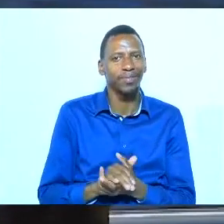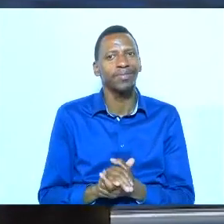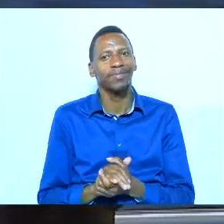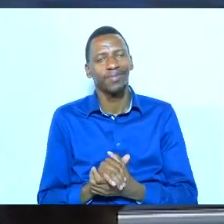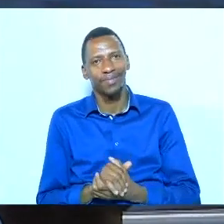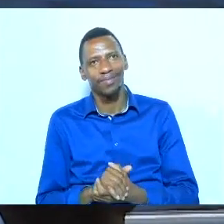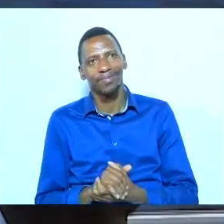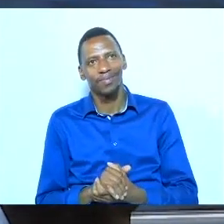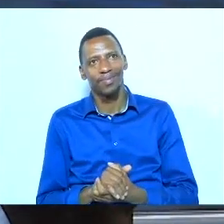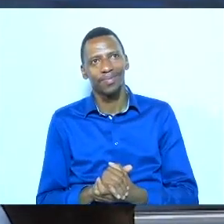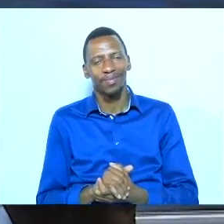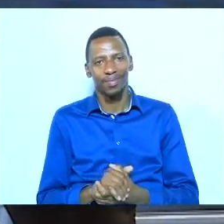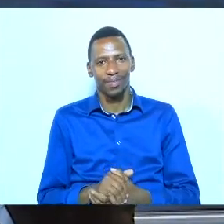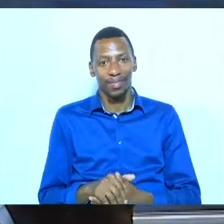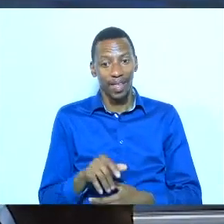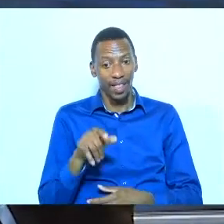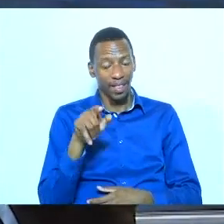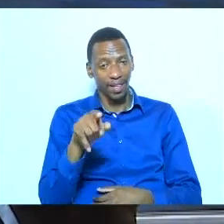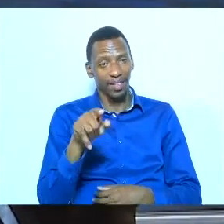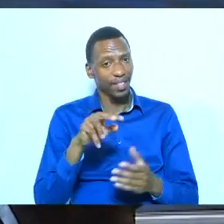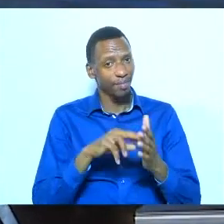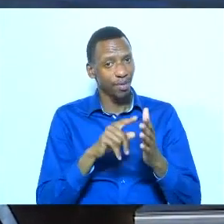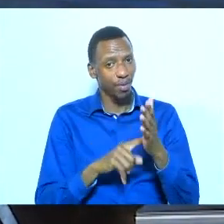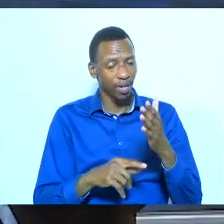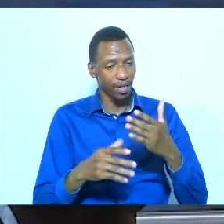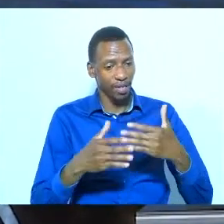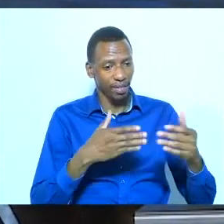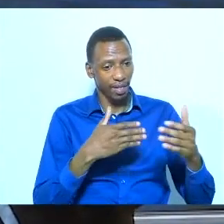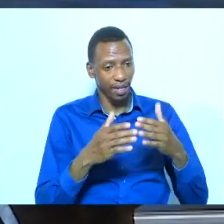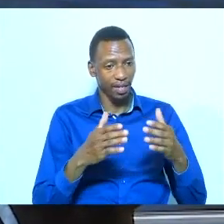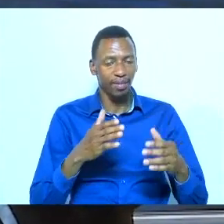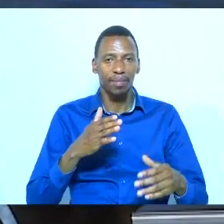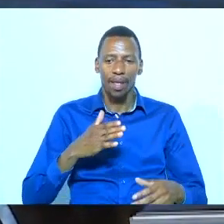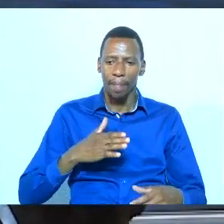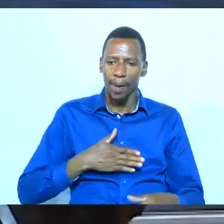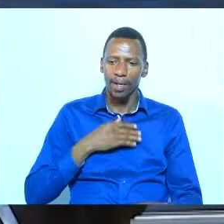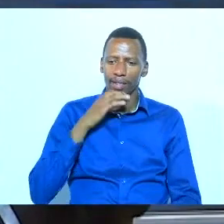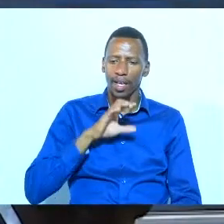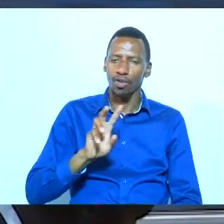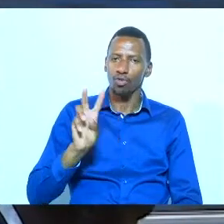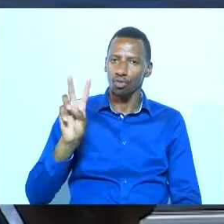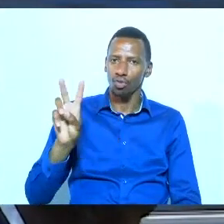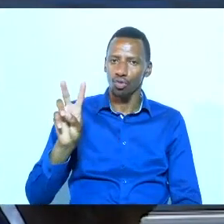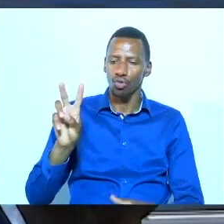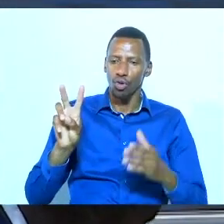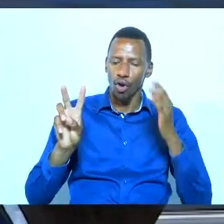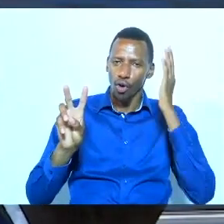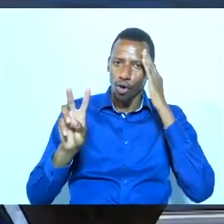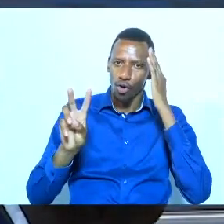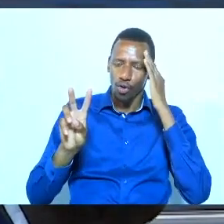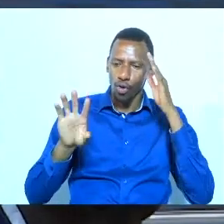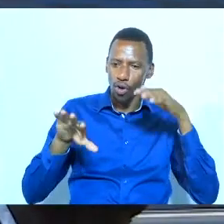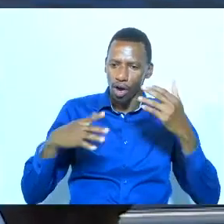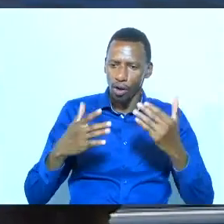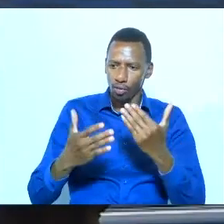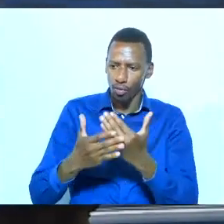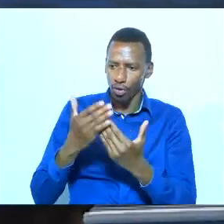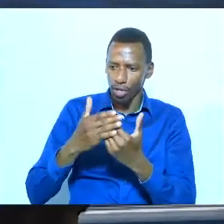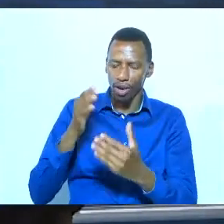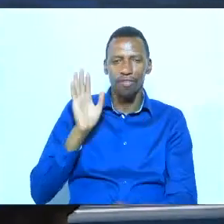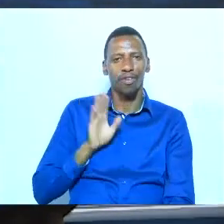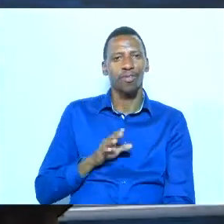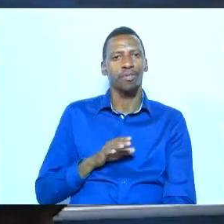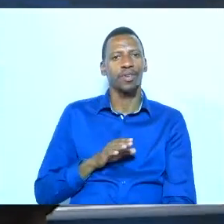So that is the sign that our two boys knows how to cherish women.